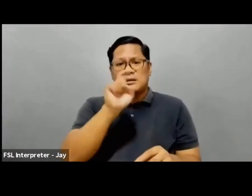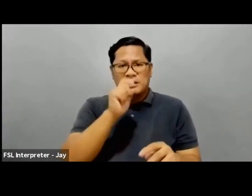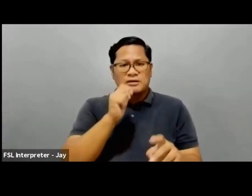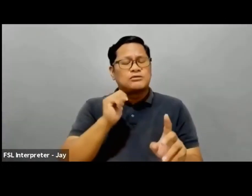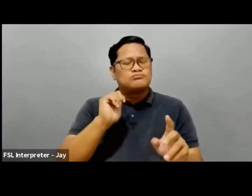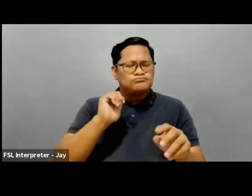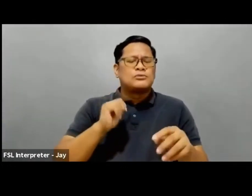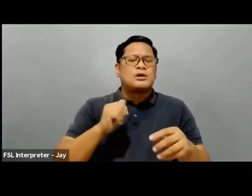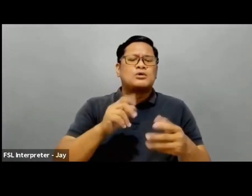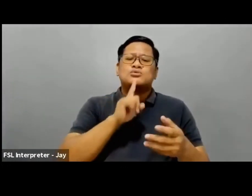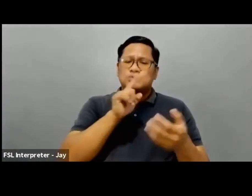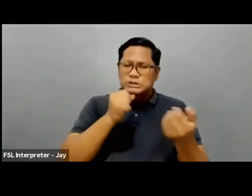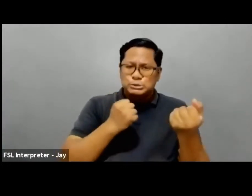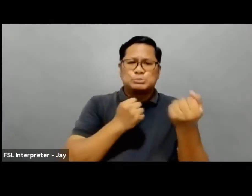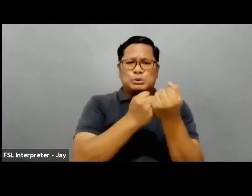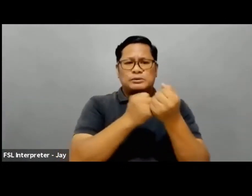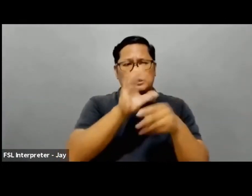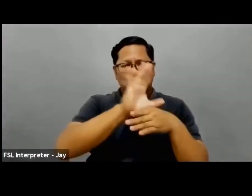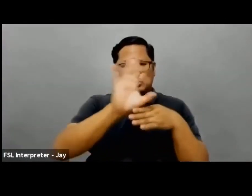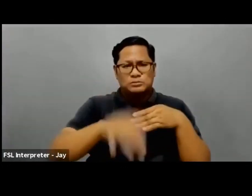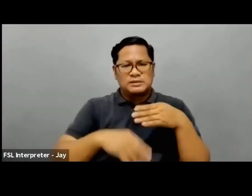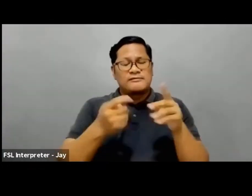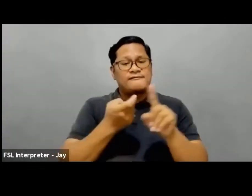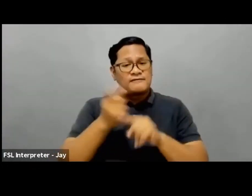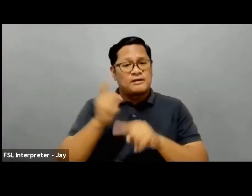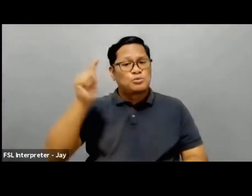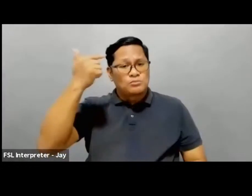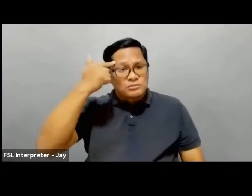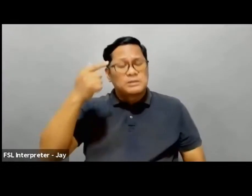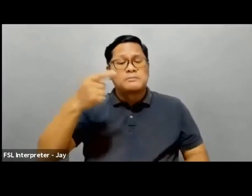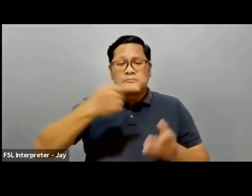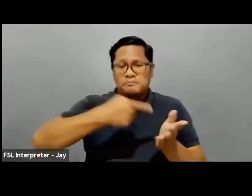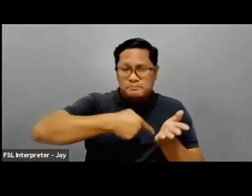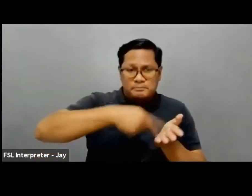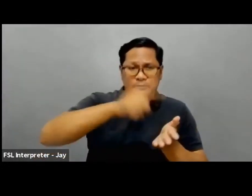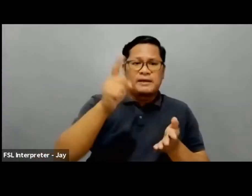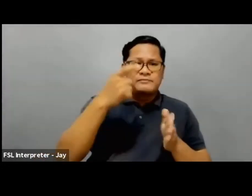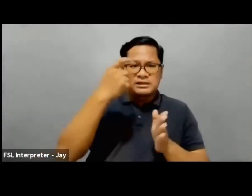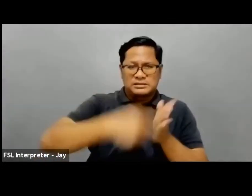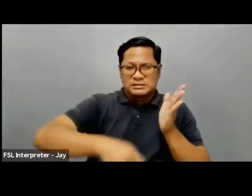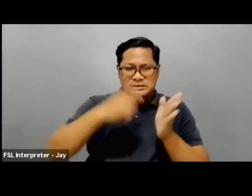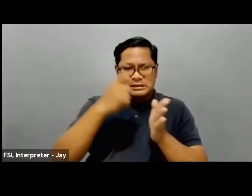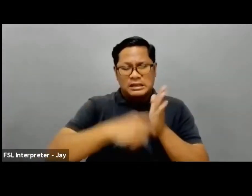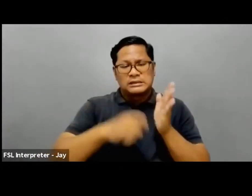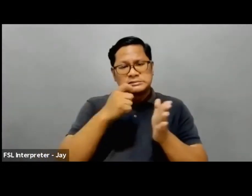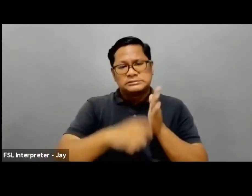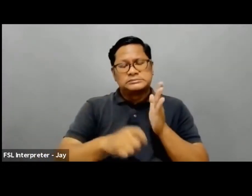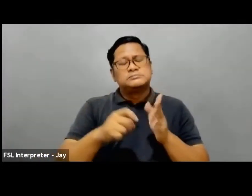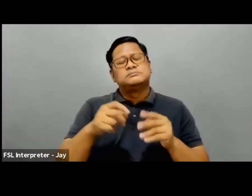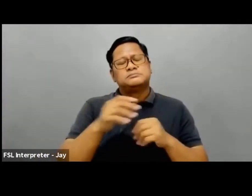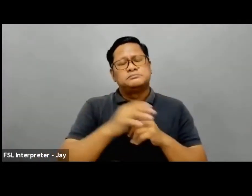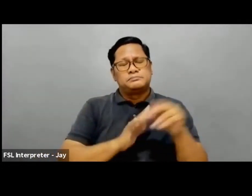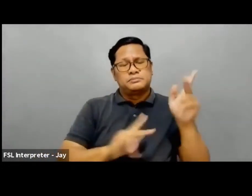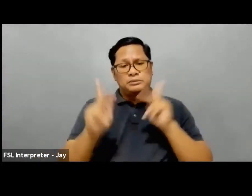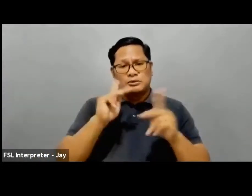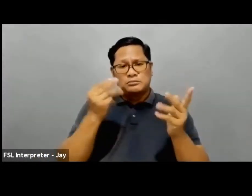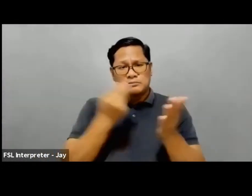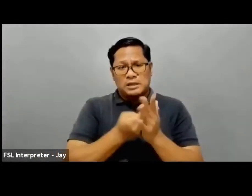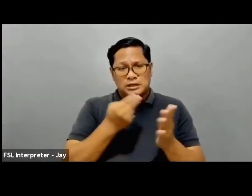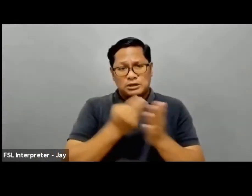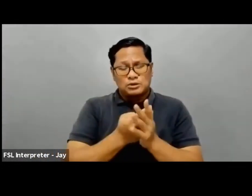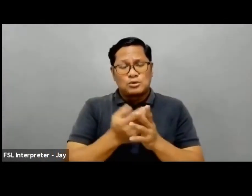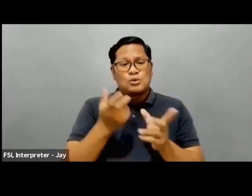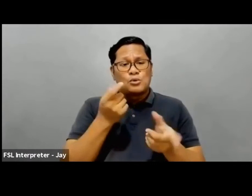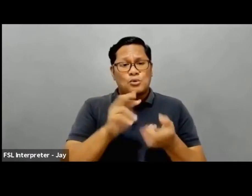supported by the government, paid for by taxpayers' money, or by the